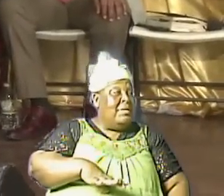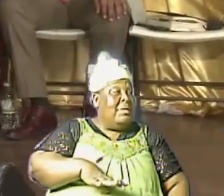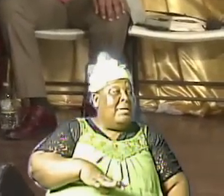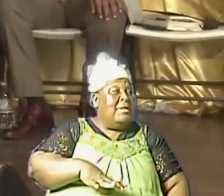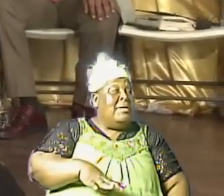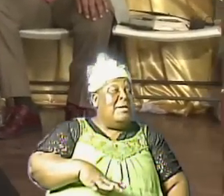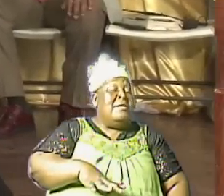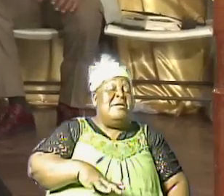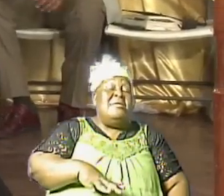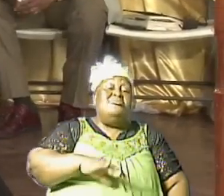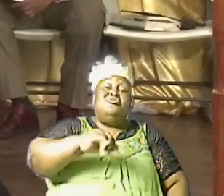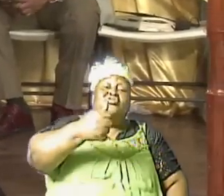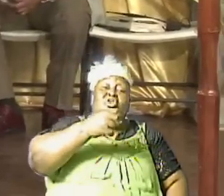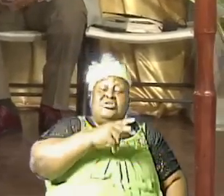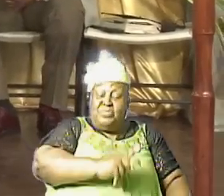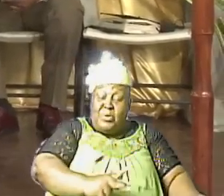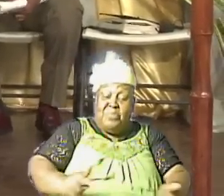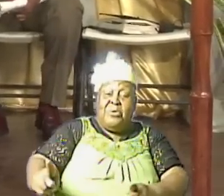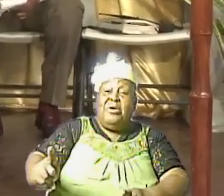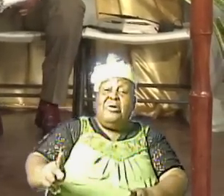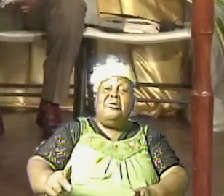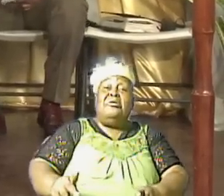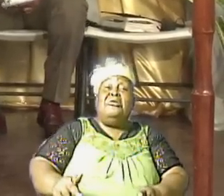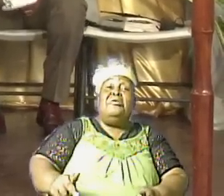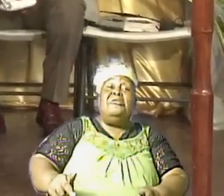just prepare to bear some misery.